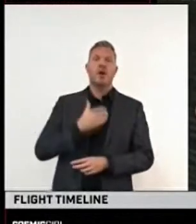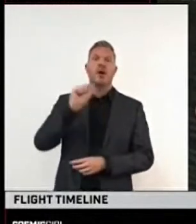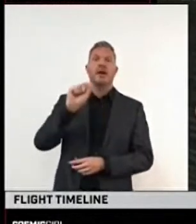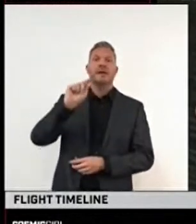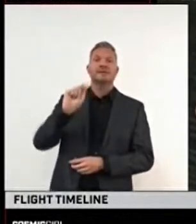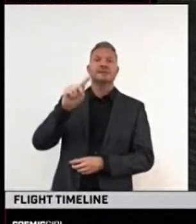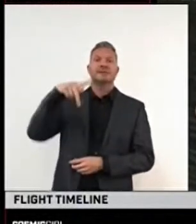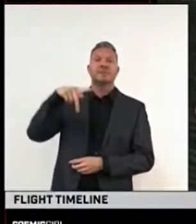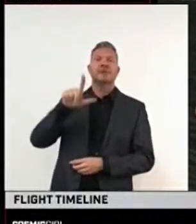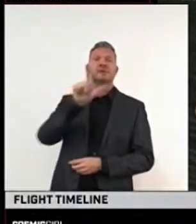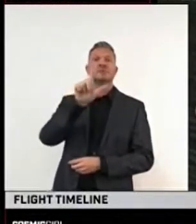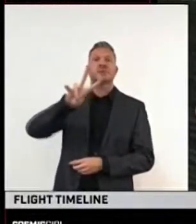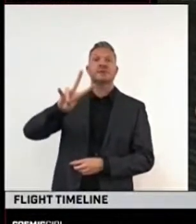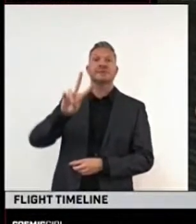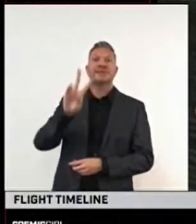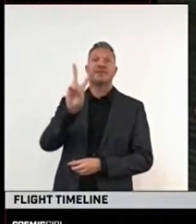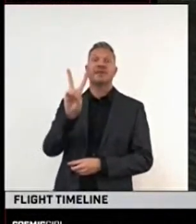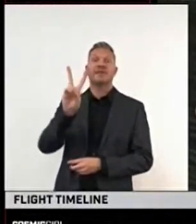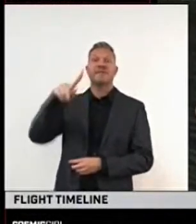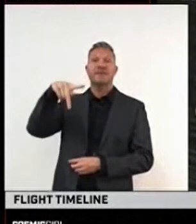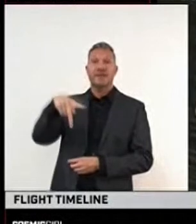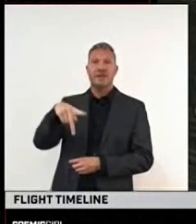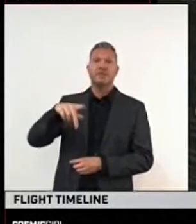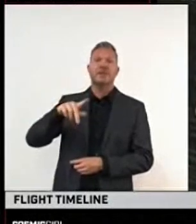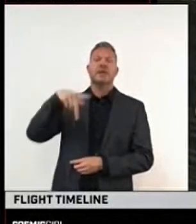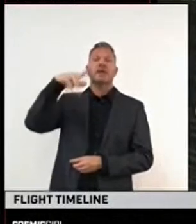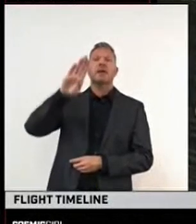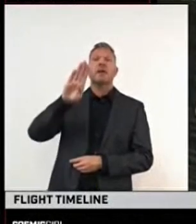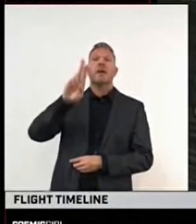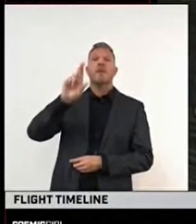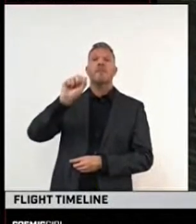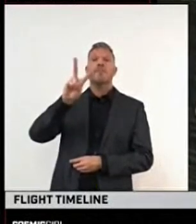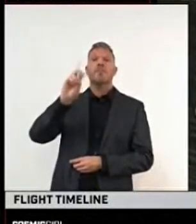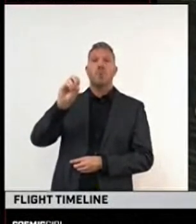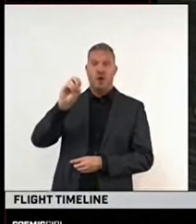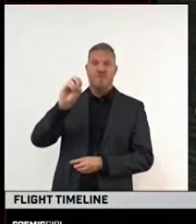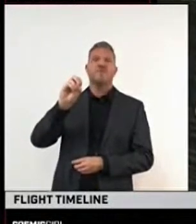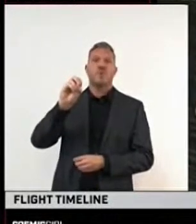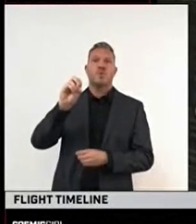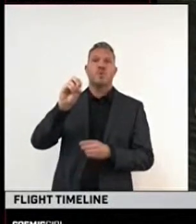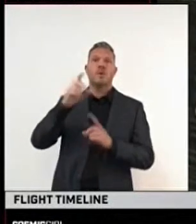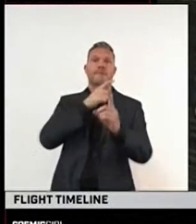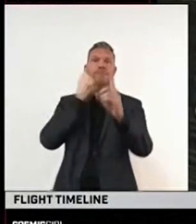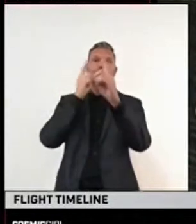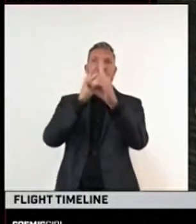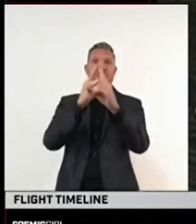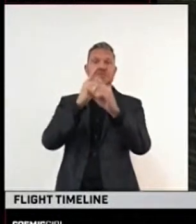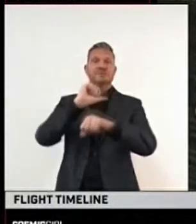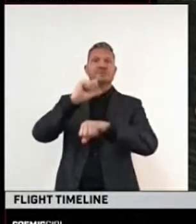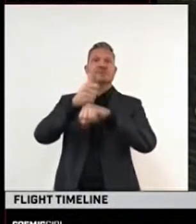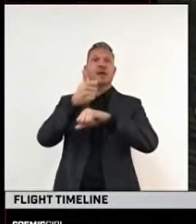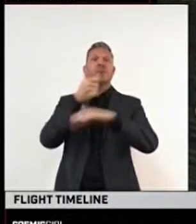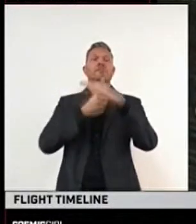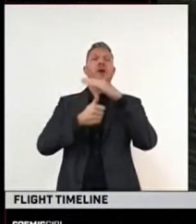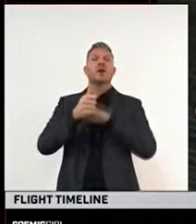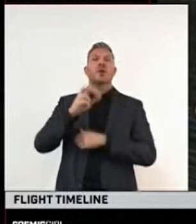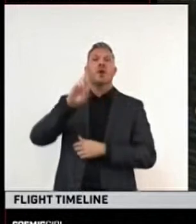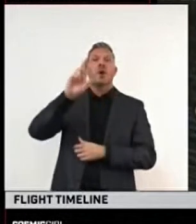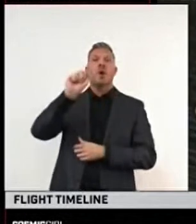STP-27VP Bravo mission conducted under the Space Test Program's Rapid Agile Launch Initiative, or RALI. The RALI project